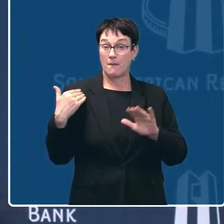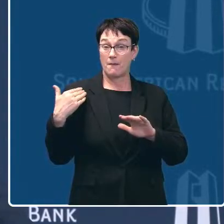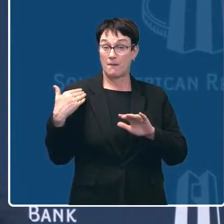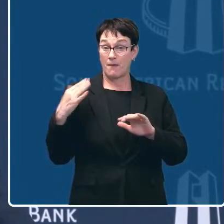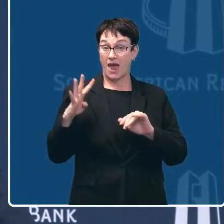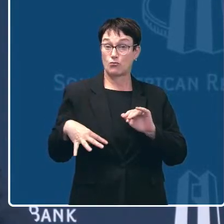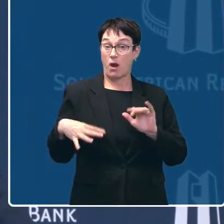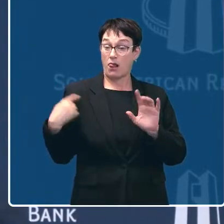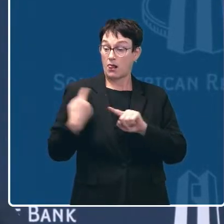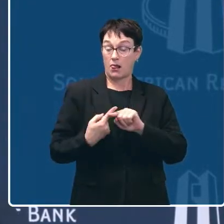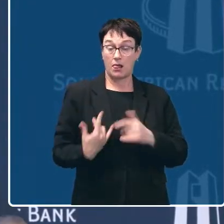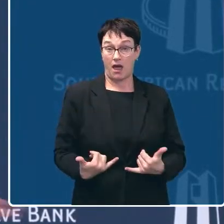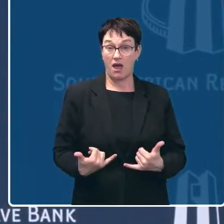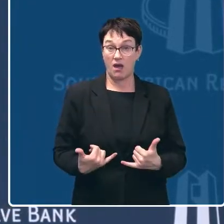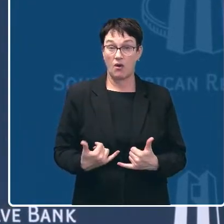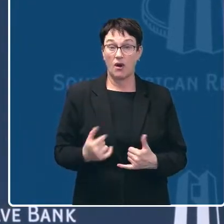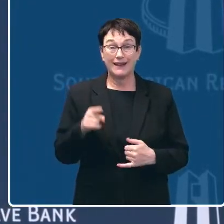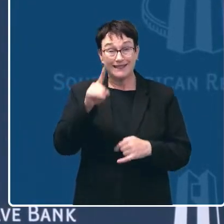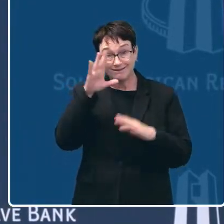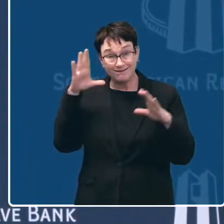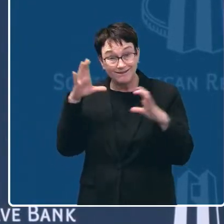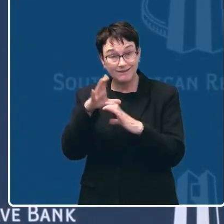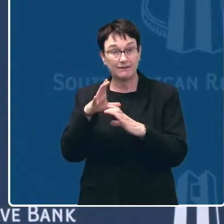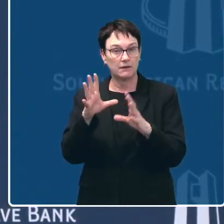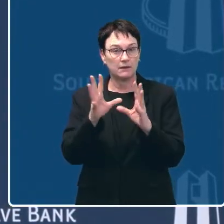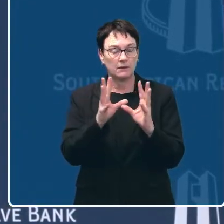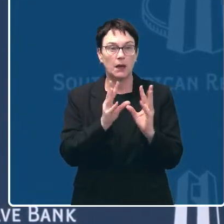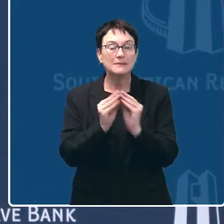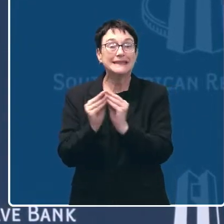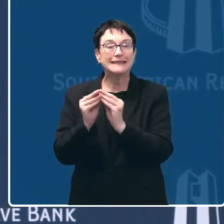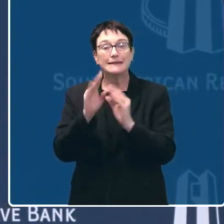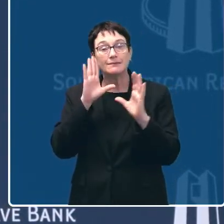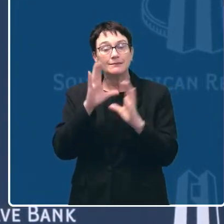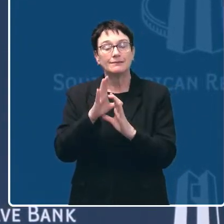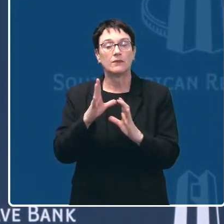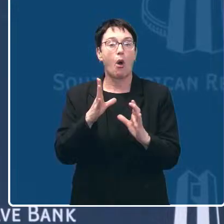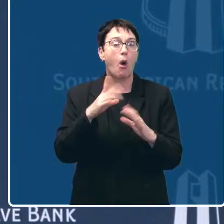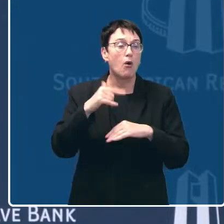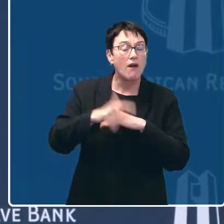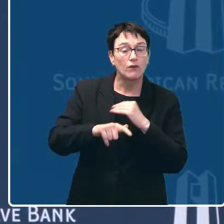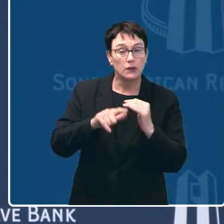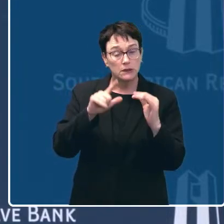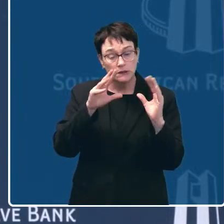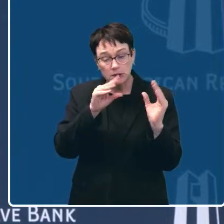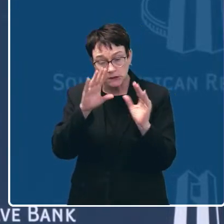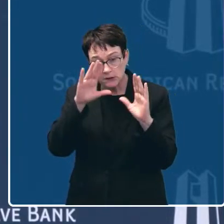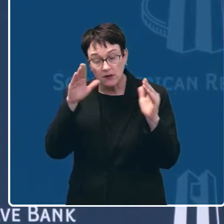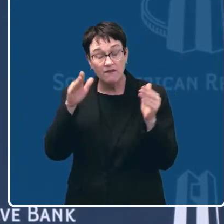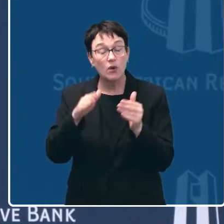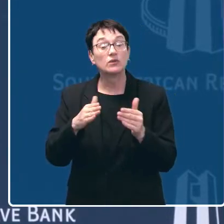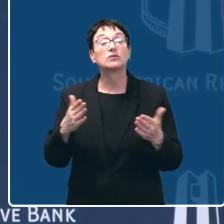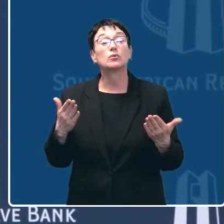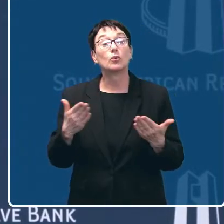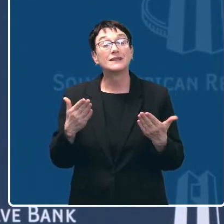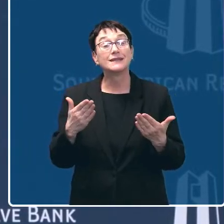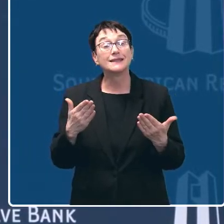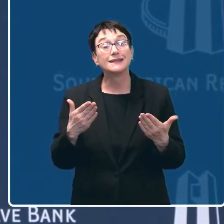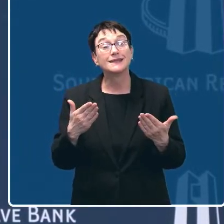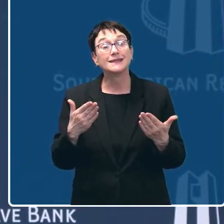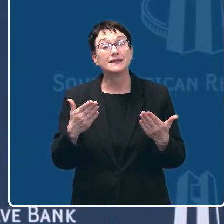monetary policy. And the titles vary, but they have got one name in them: